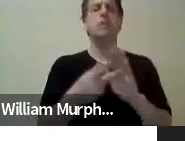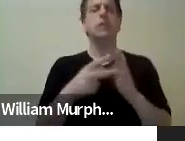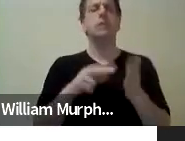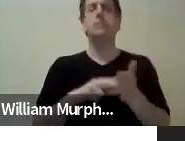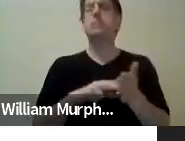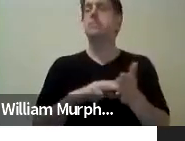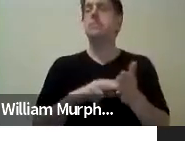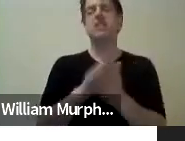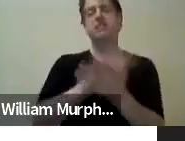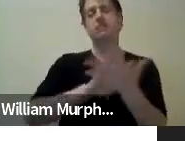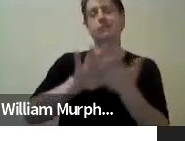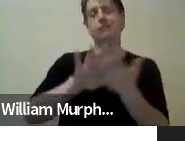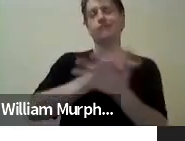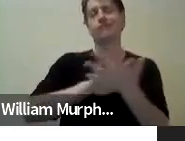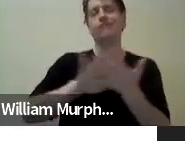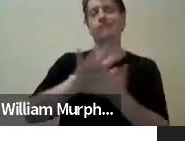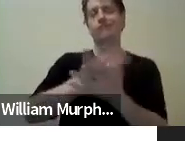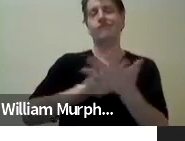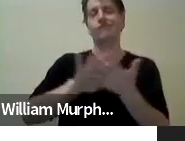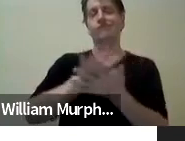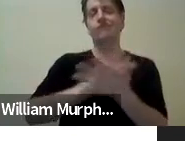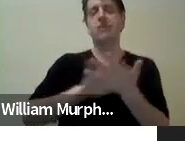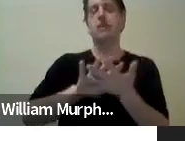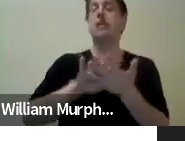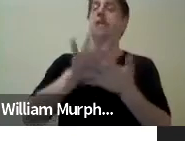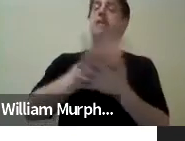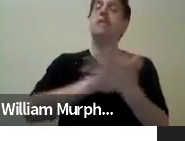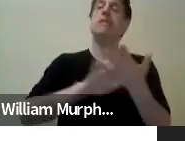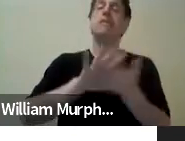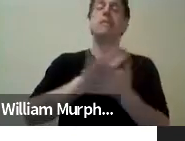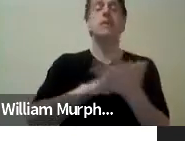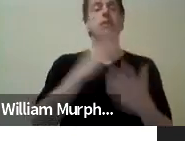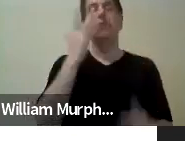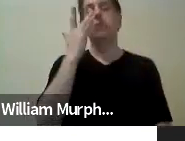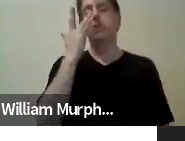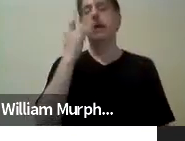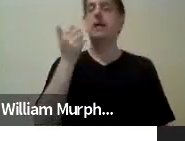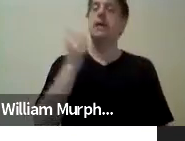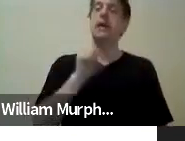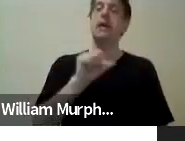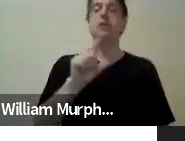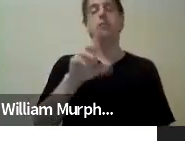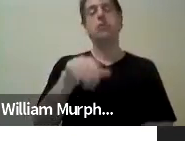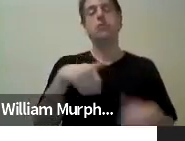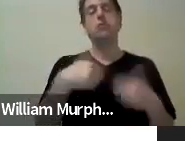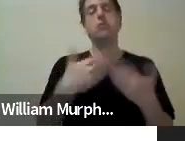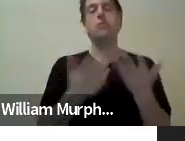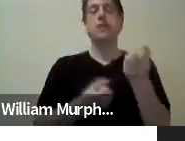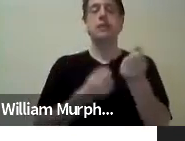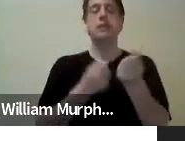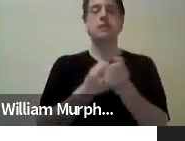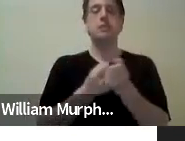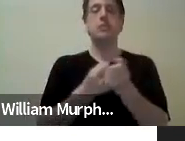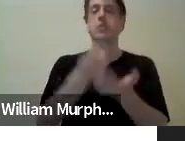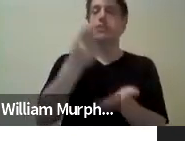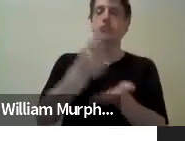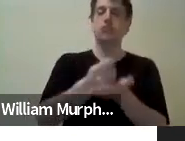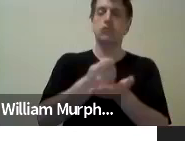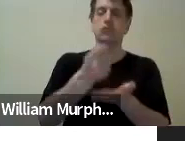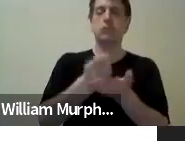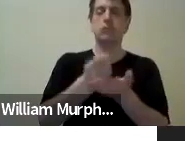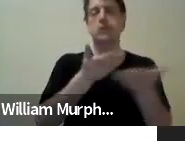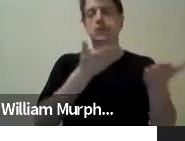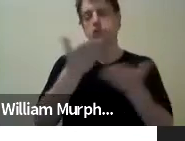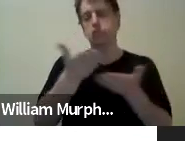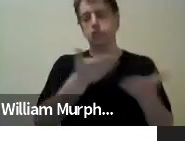intentionally vague. And what that vagueness means is that it's anybody who provides supports or treatment or services for